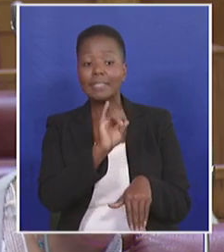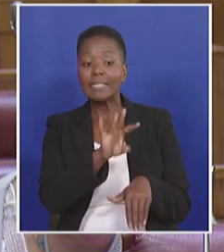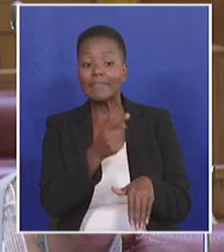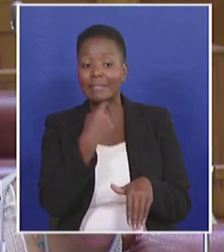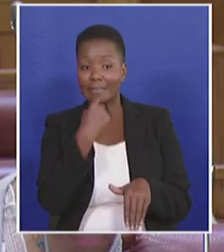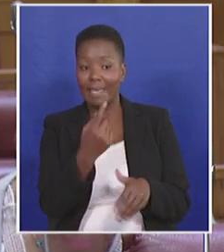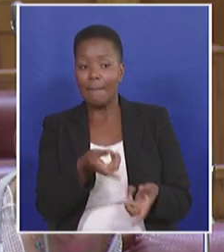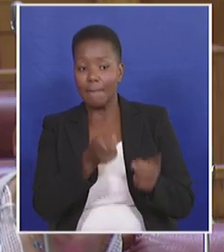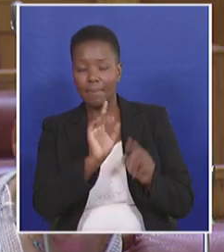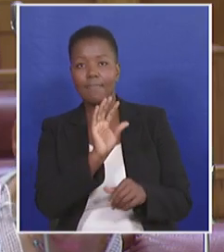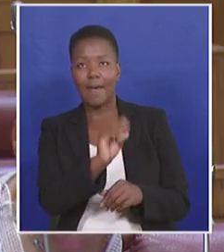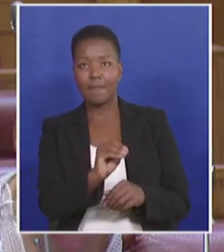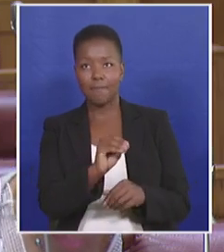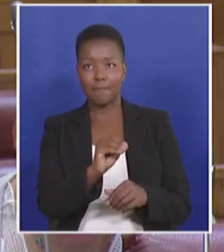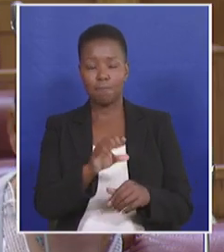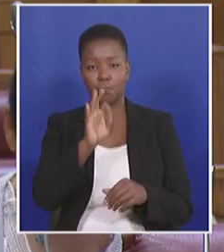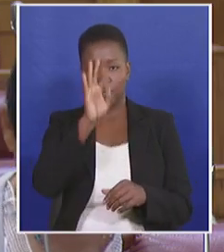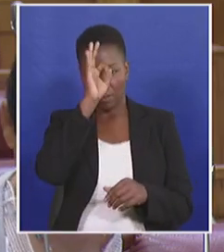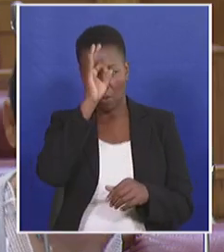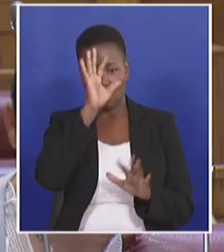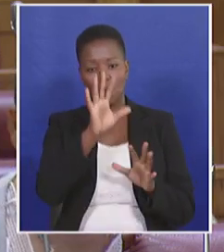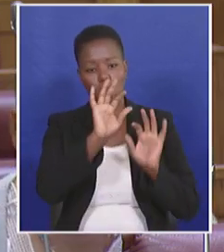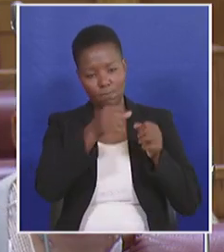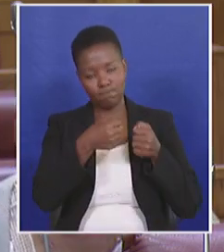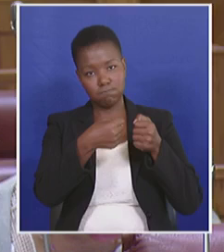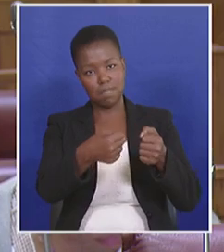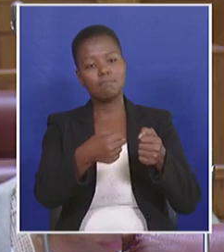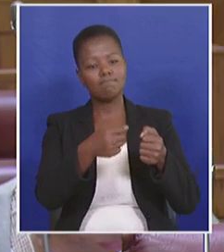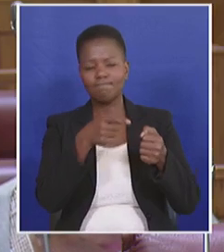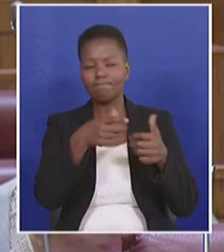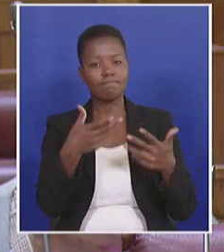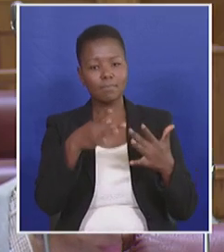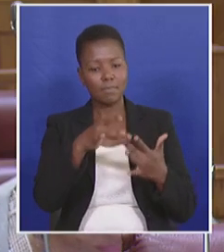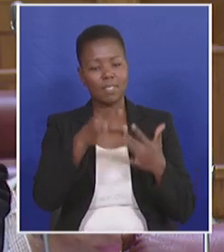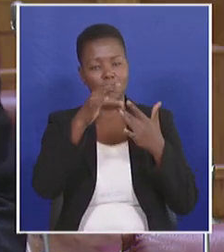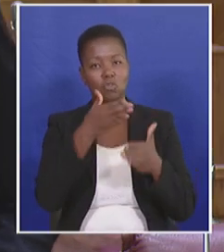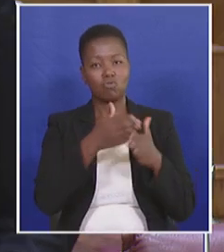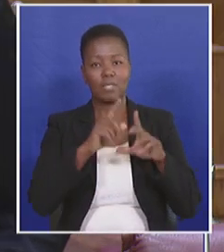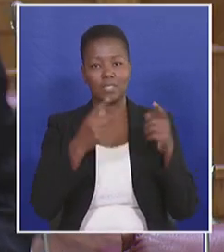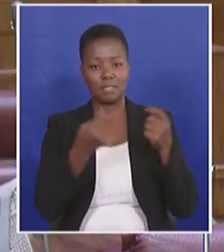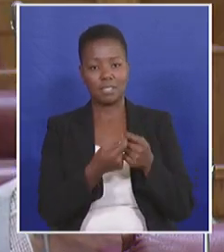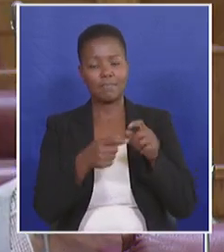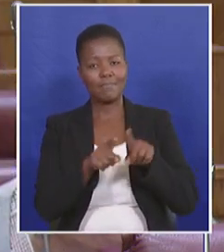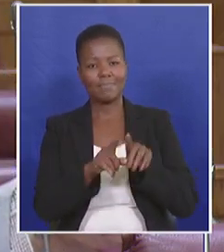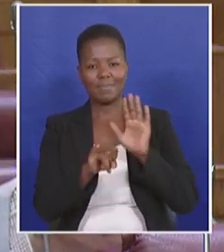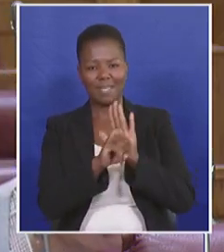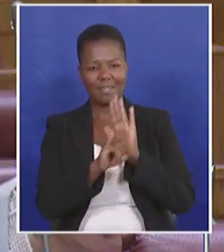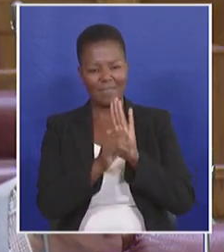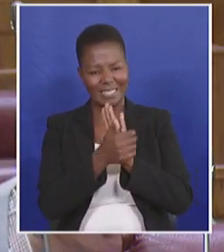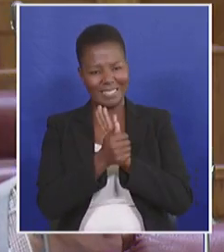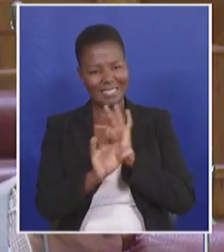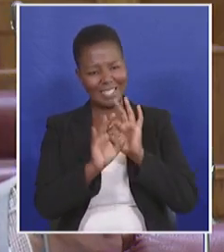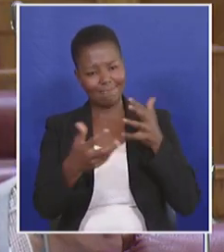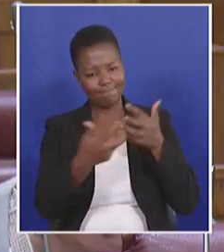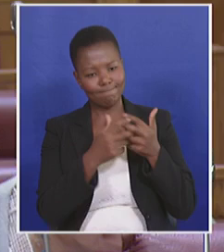will be placed within the special task team with specific skills and competencies for the duration